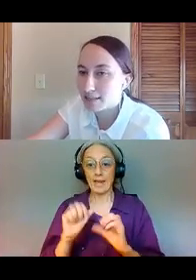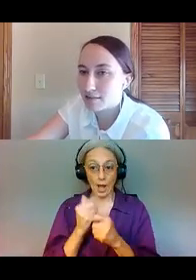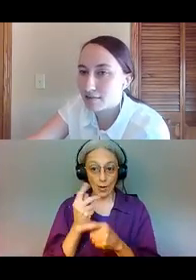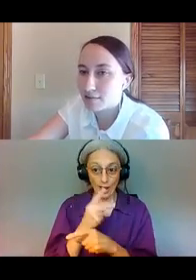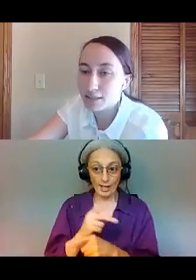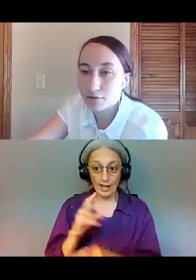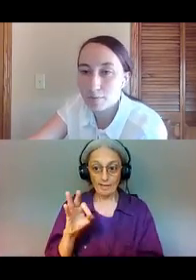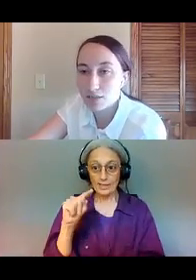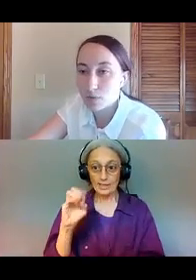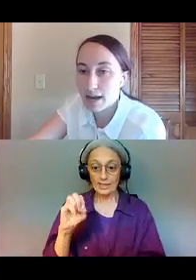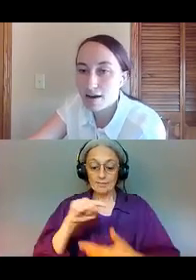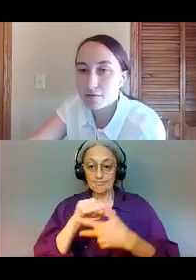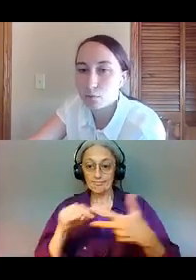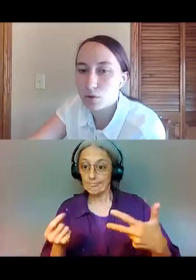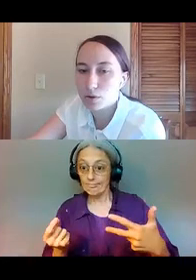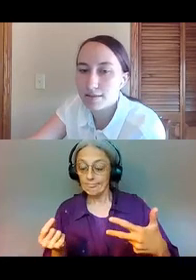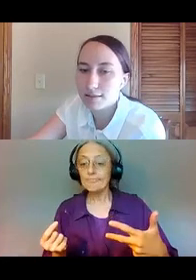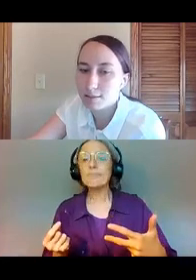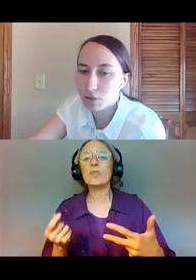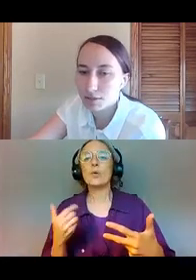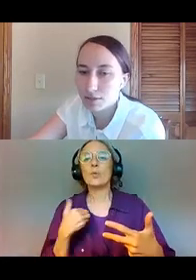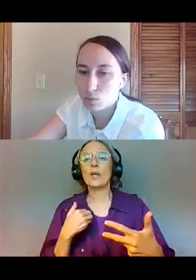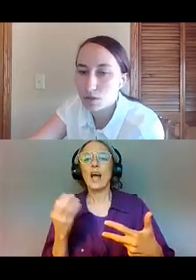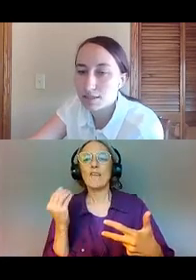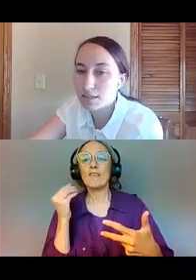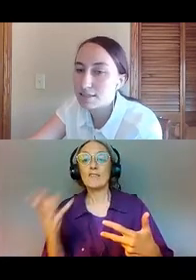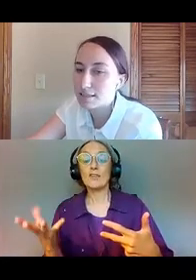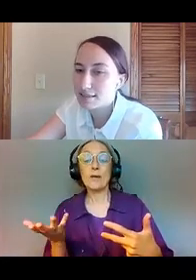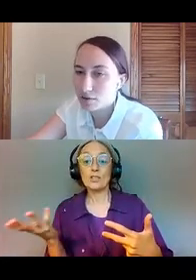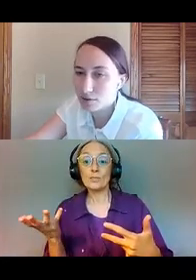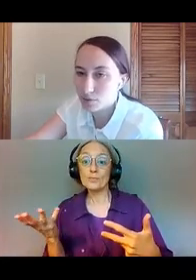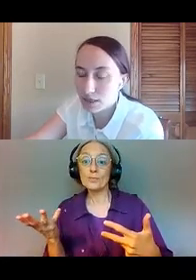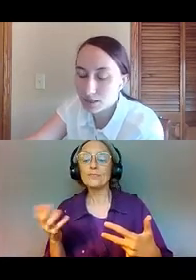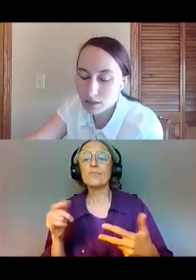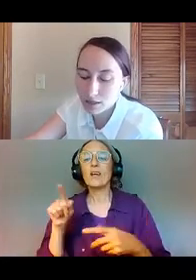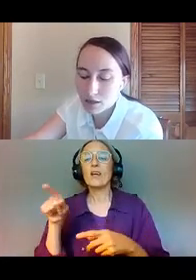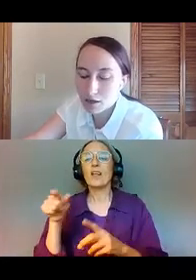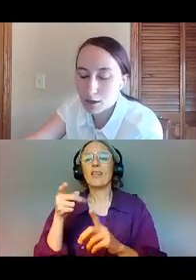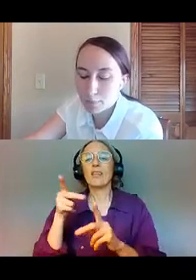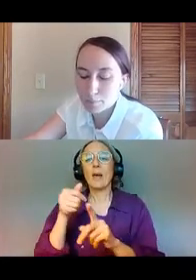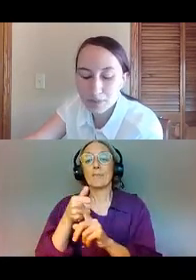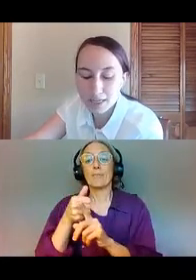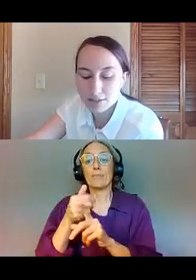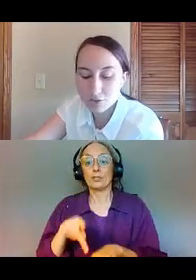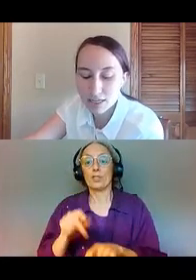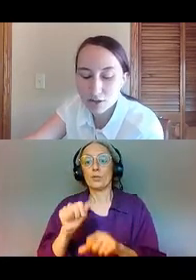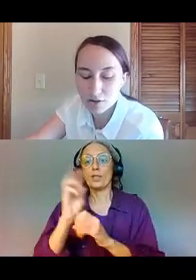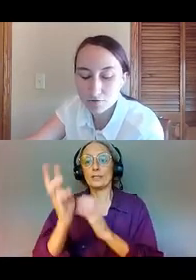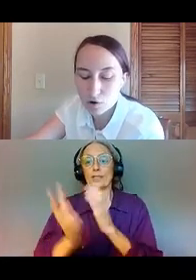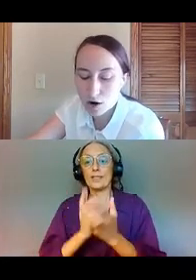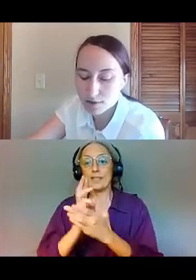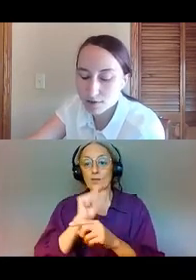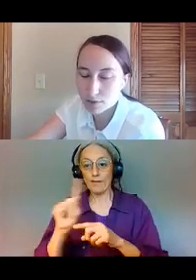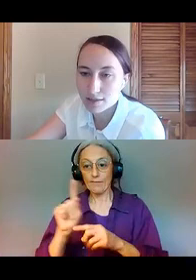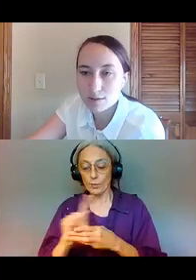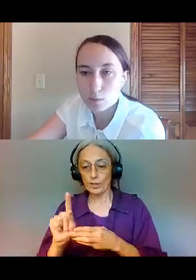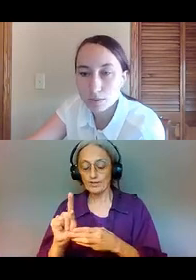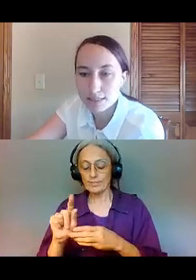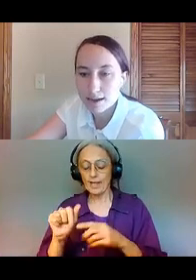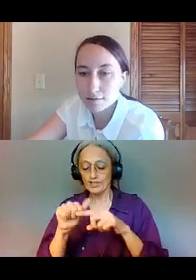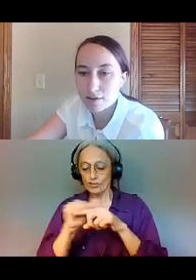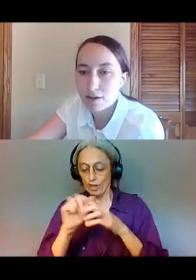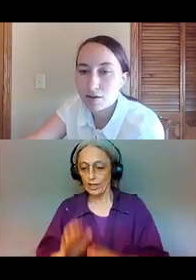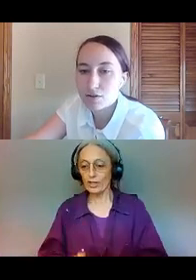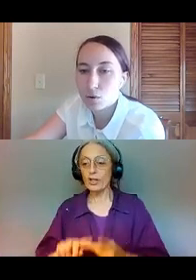go based off of the information we have, and we know that this person worked 6 hours a week as a trainer and 4 hours a week as